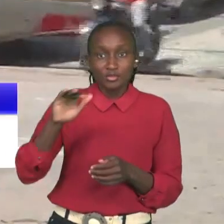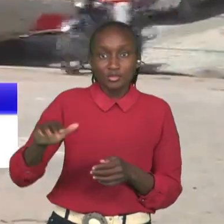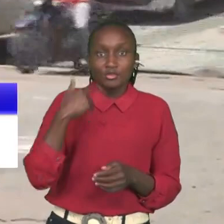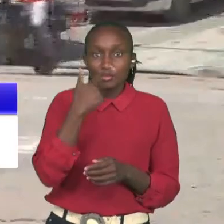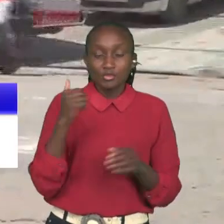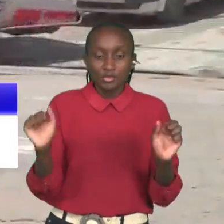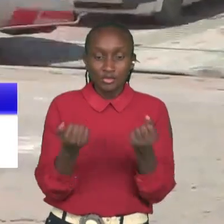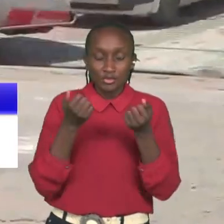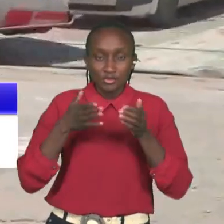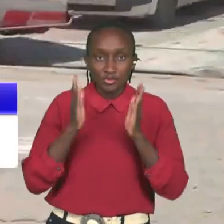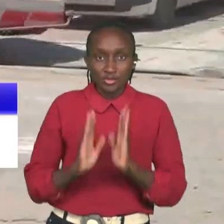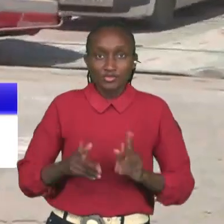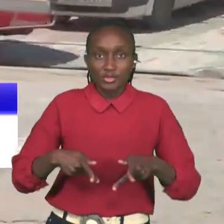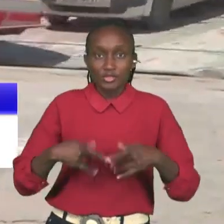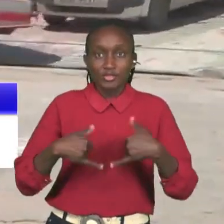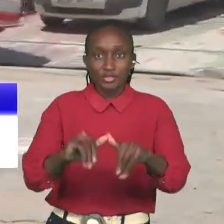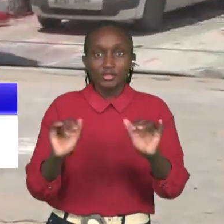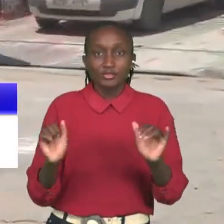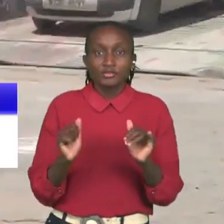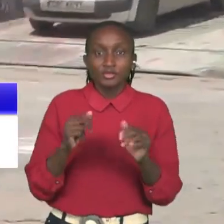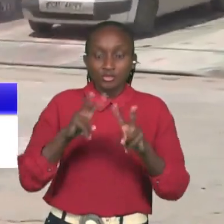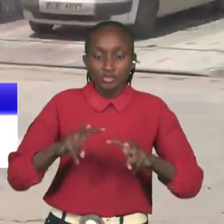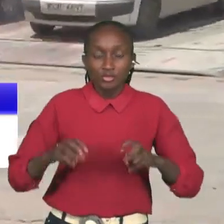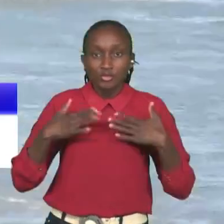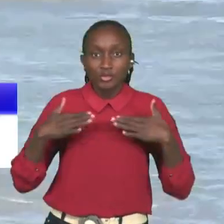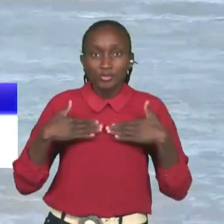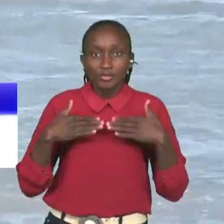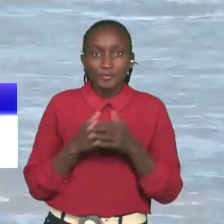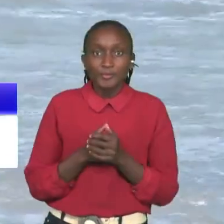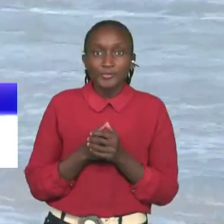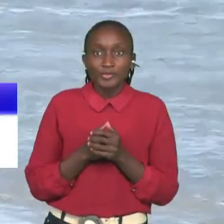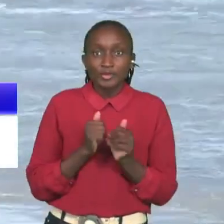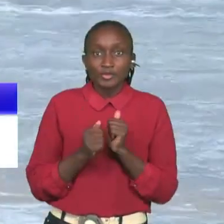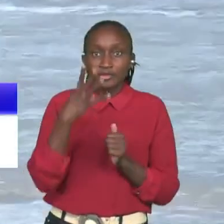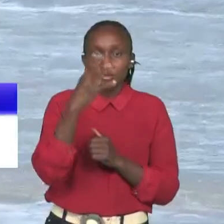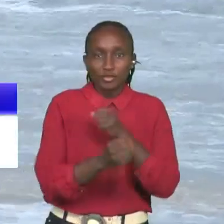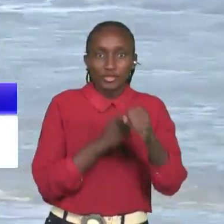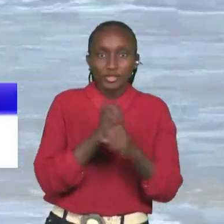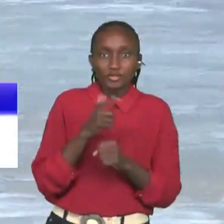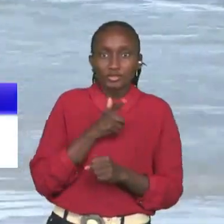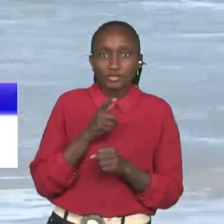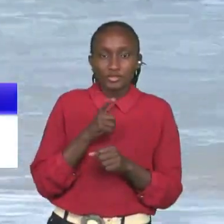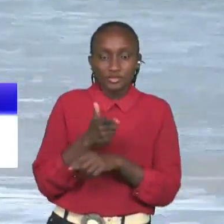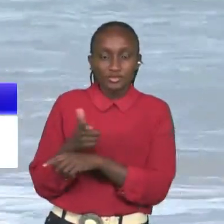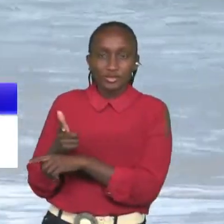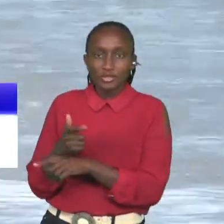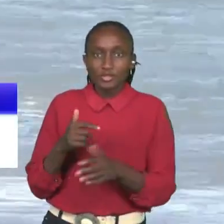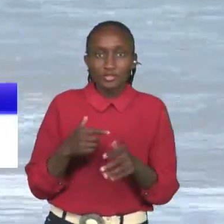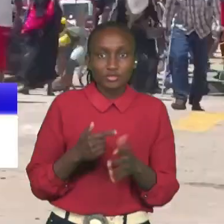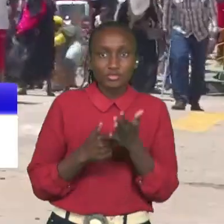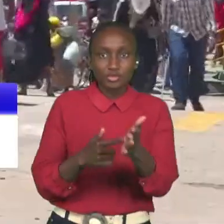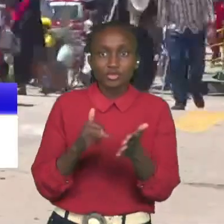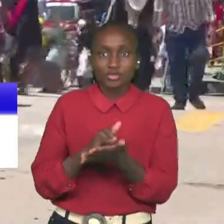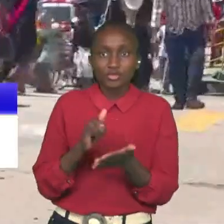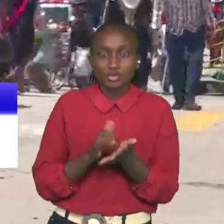divers are looking for after the accident. Her daughter has been identified as 4-year-old Amanda Mutheu. Videos circulated showed their grey saloon